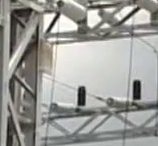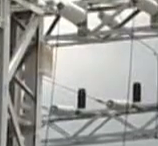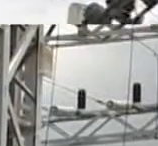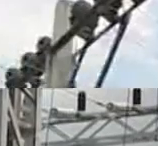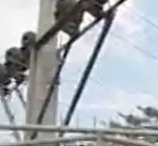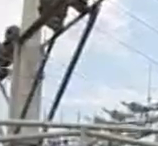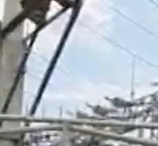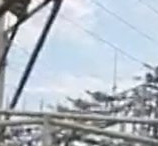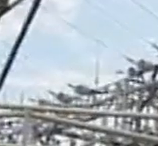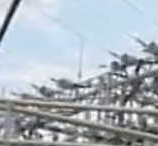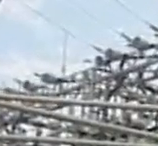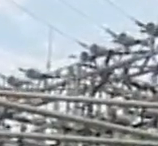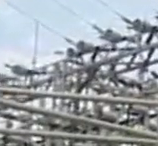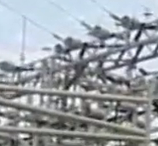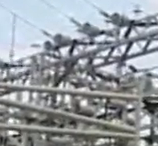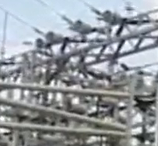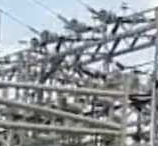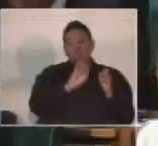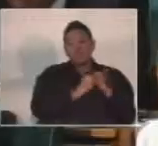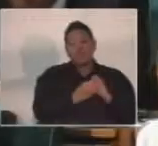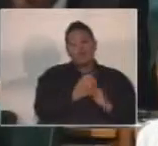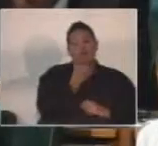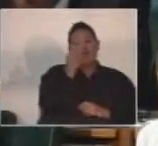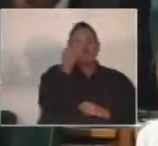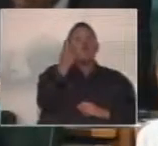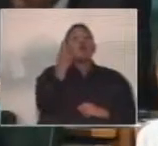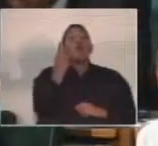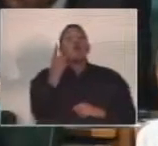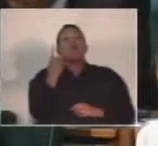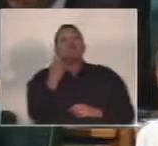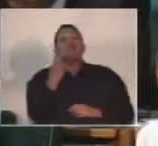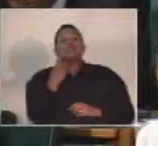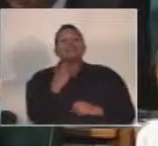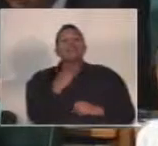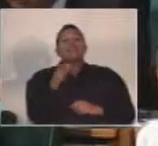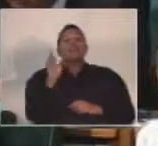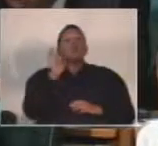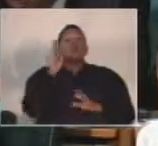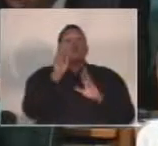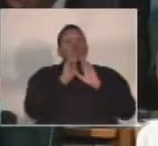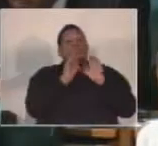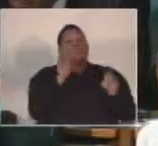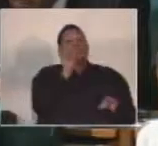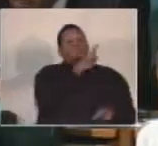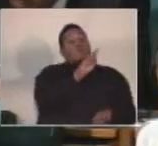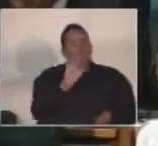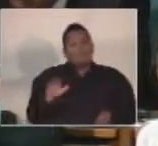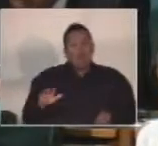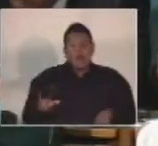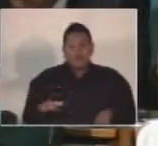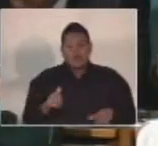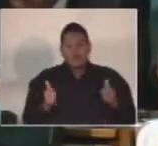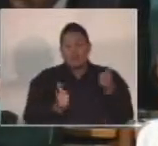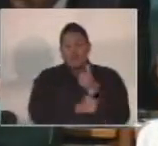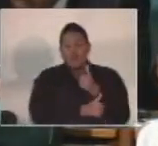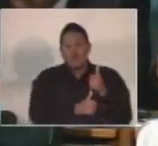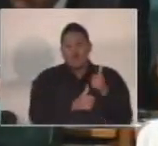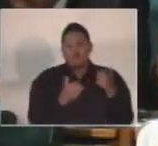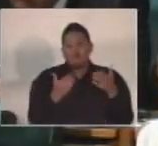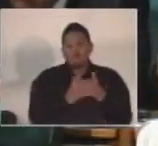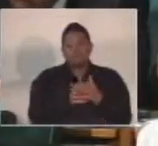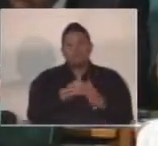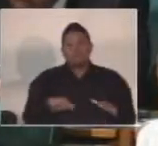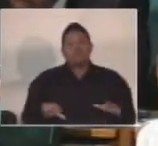of licenses for electricity generation. The ESET will report to Cabinet on the procurement for new